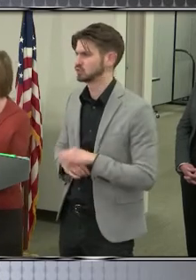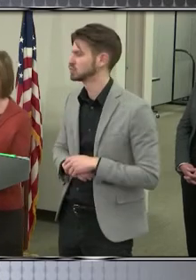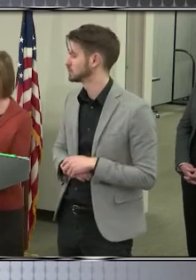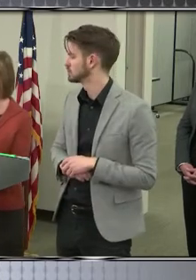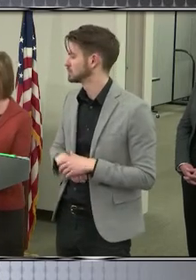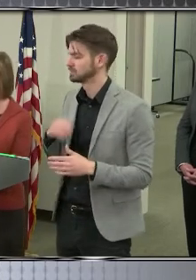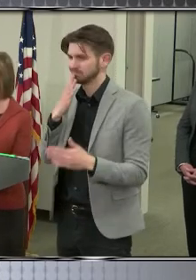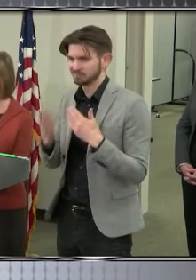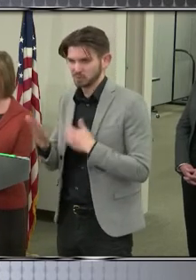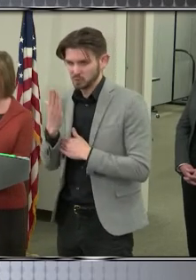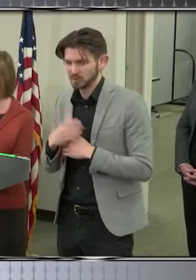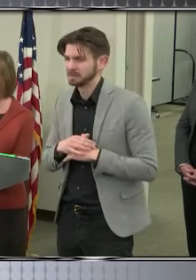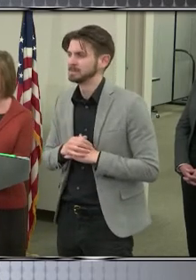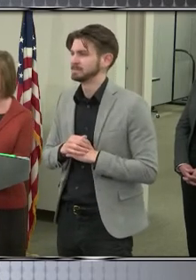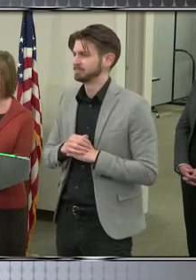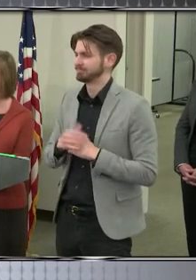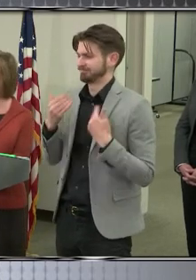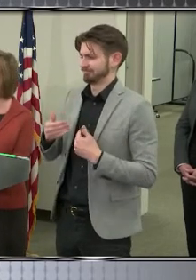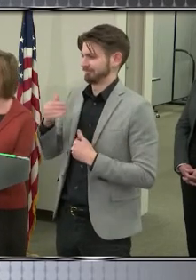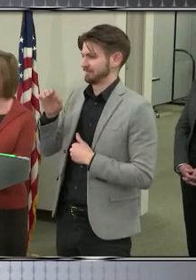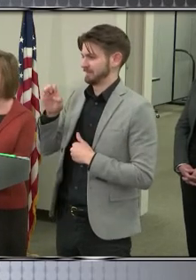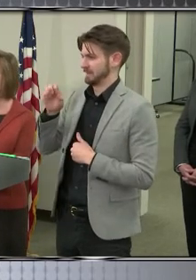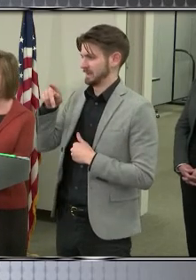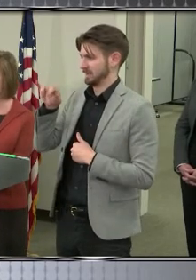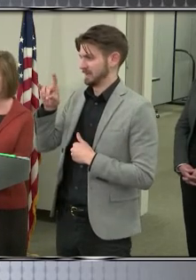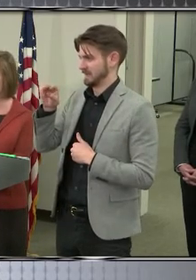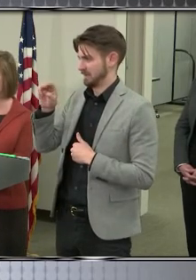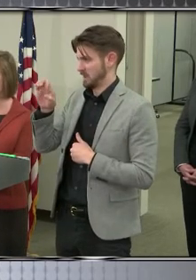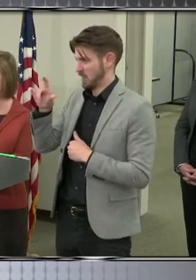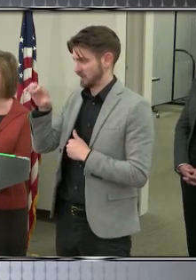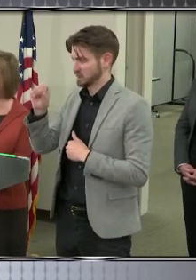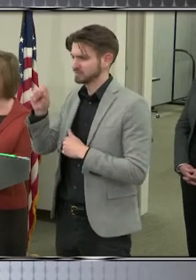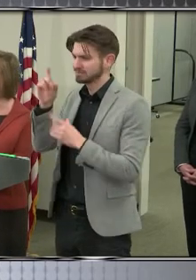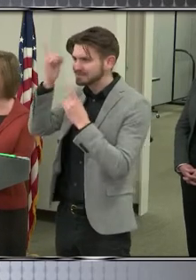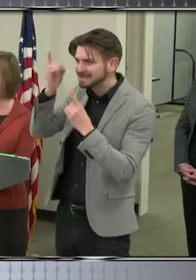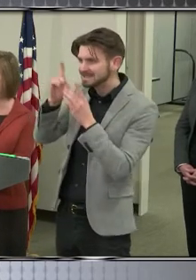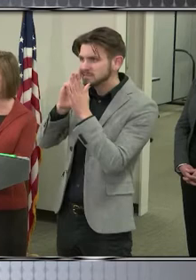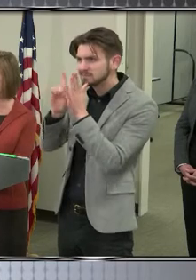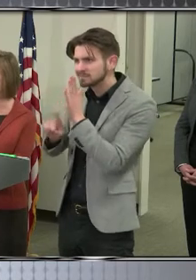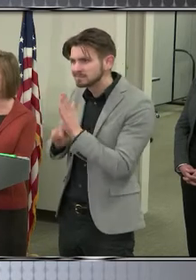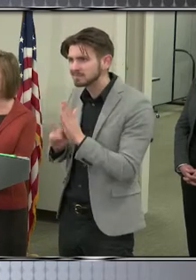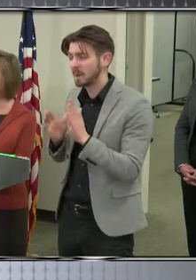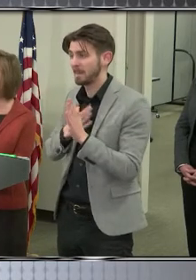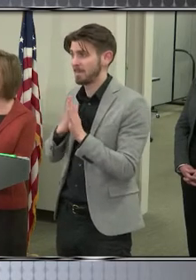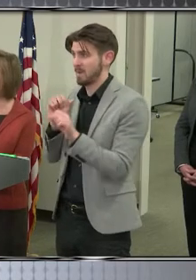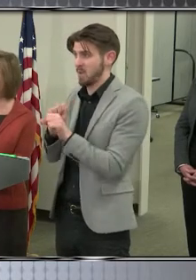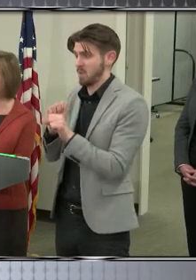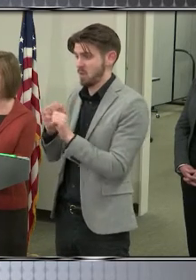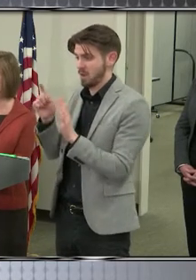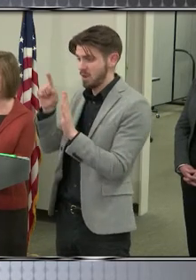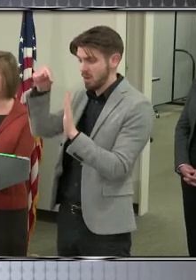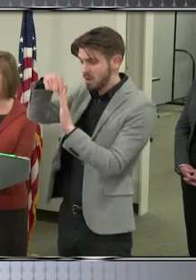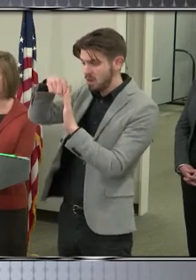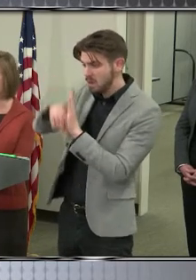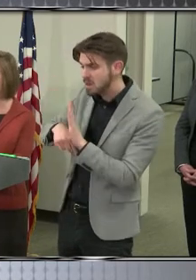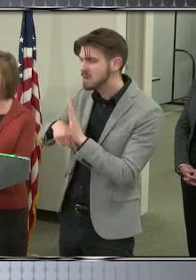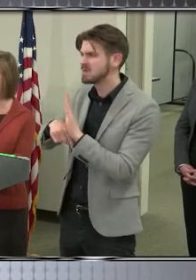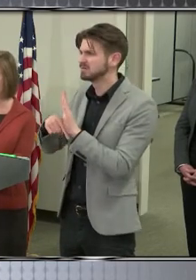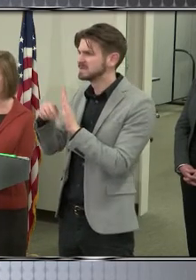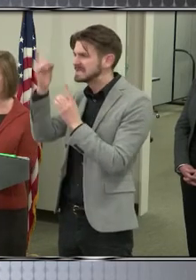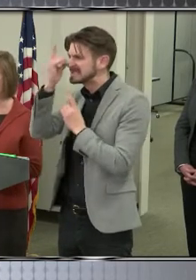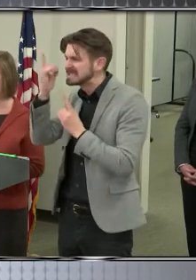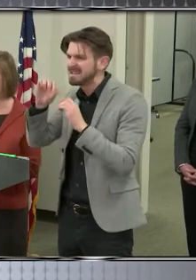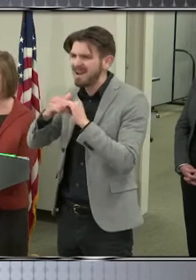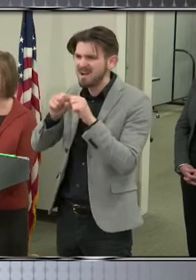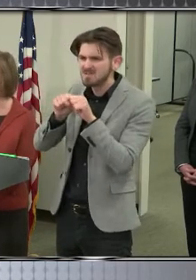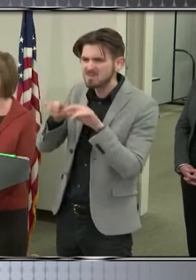Good morning. As an epidemiologist, much of my work focuses on studying diseases, how they spread, and